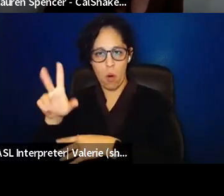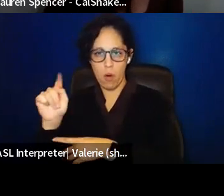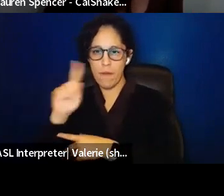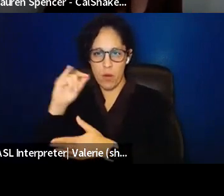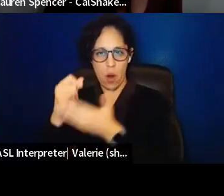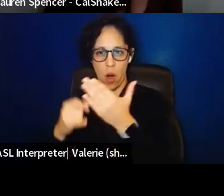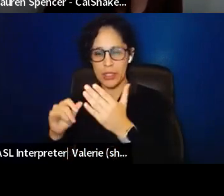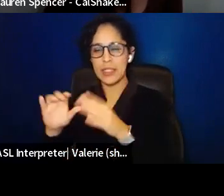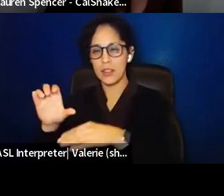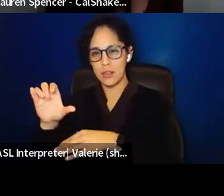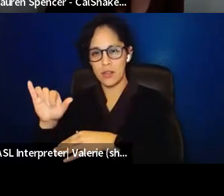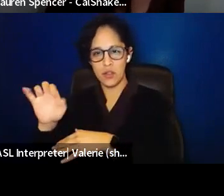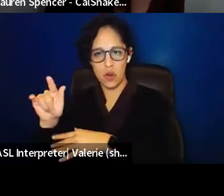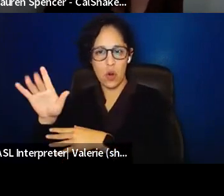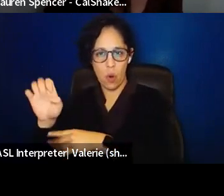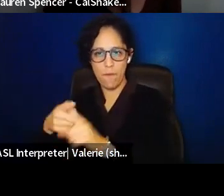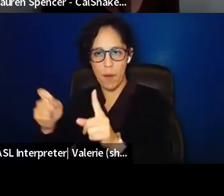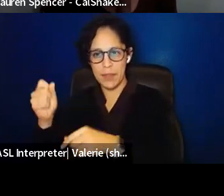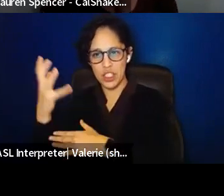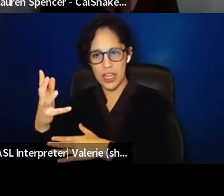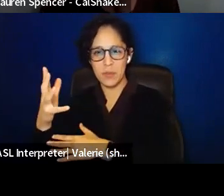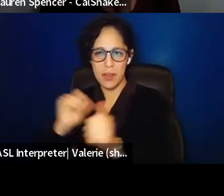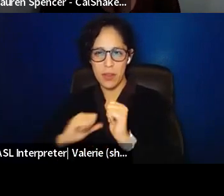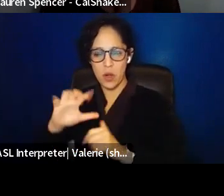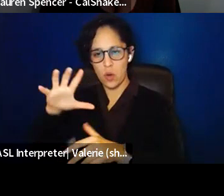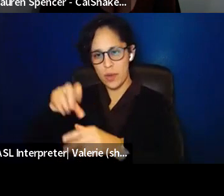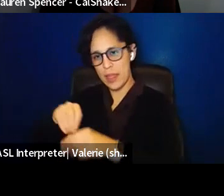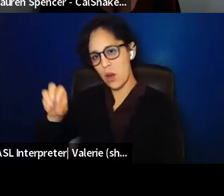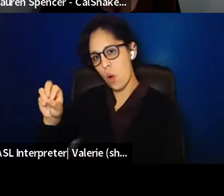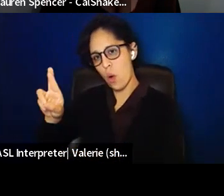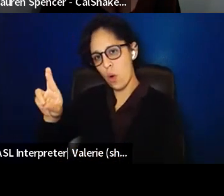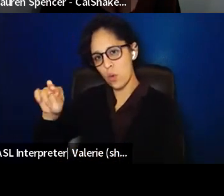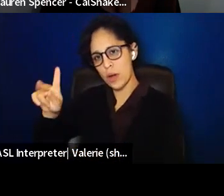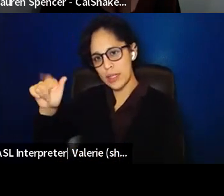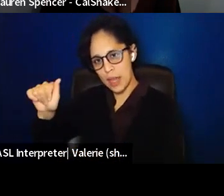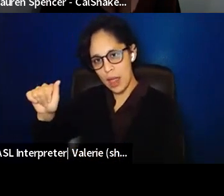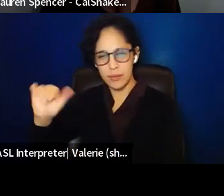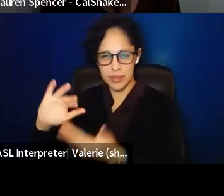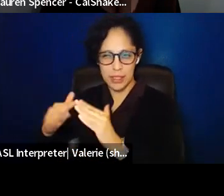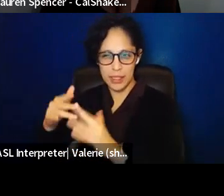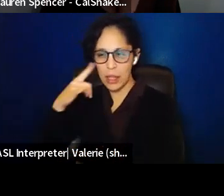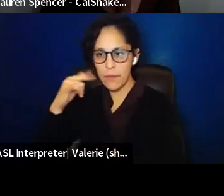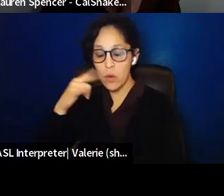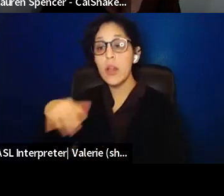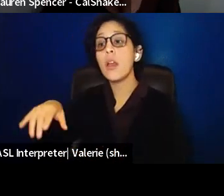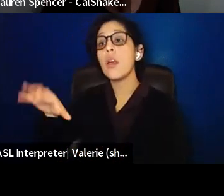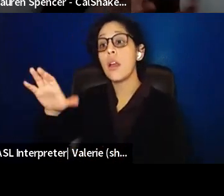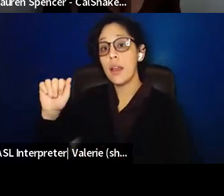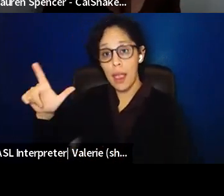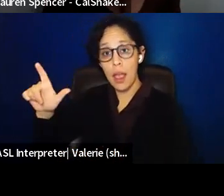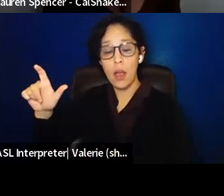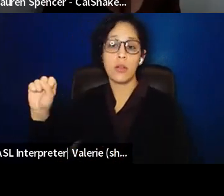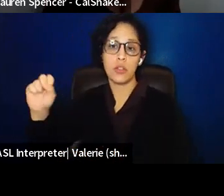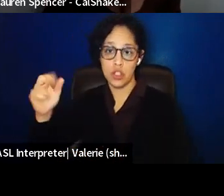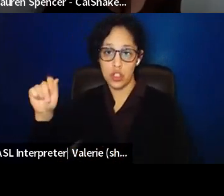Theater, which is located in Orinda. And basically what CalShakes did was think about during the pandemic, it started